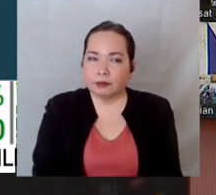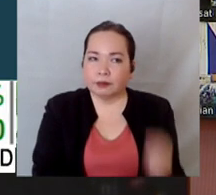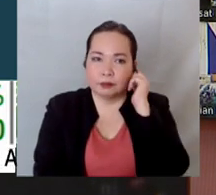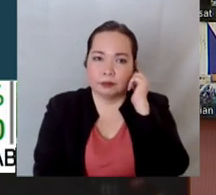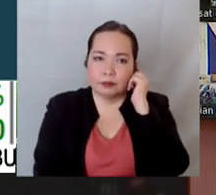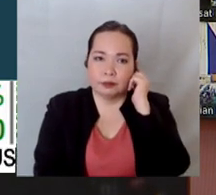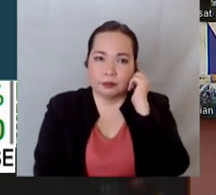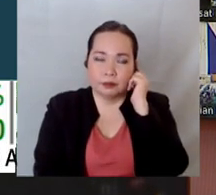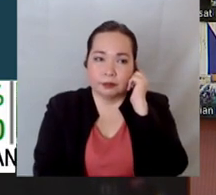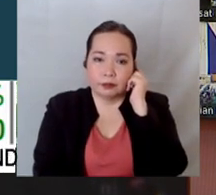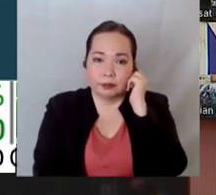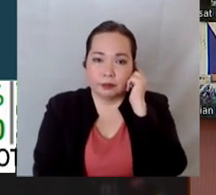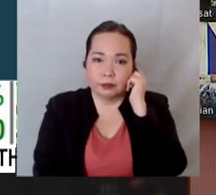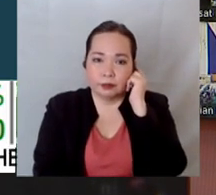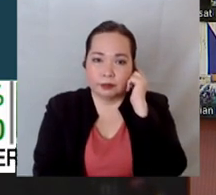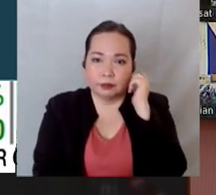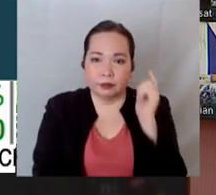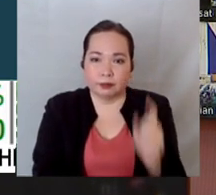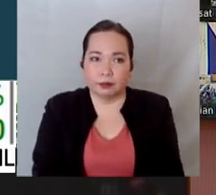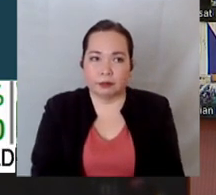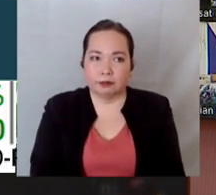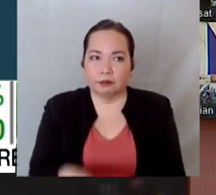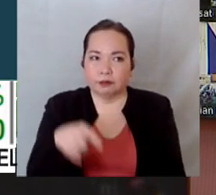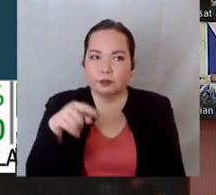telco man, sir. He has no license in